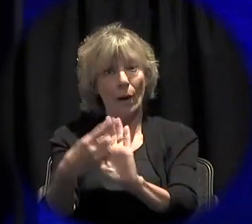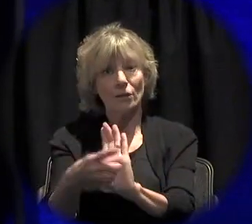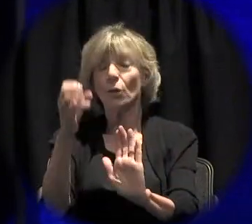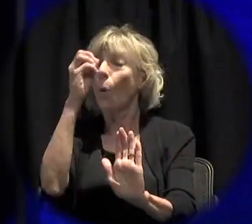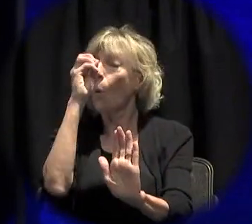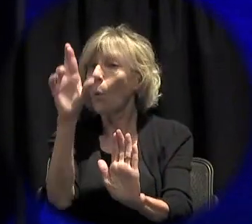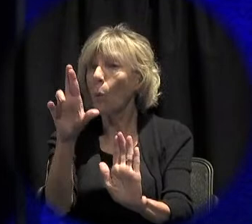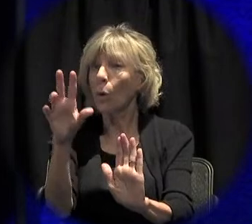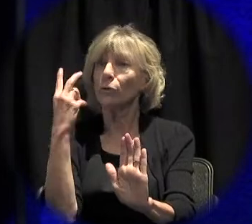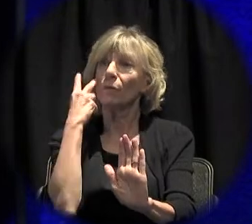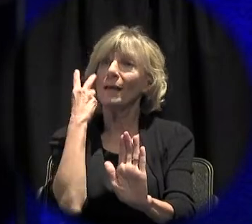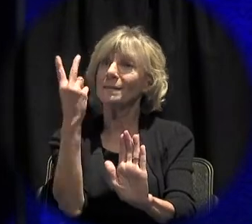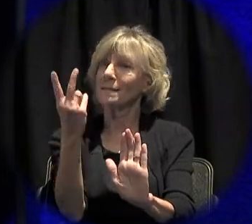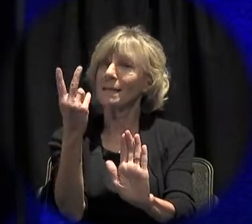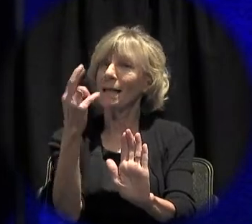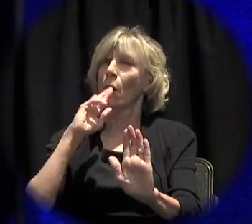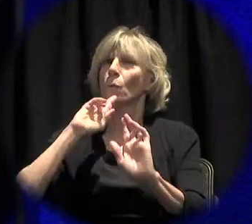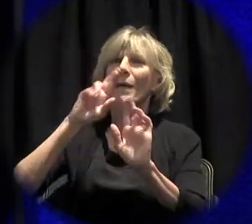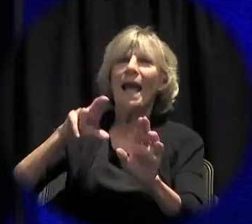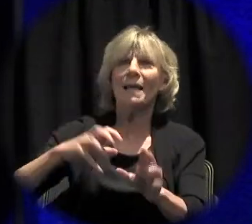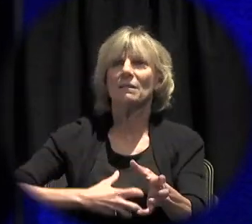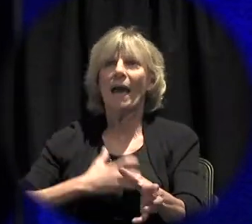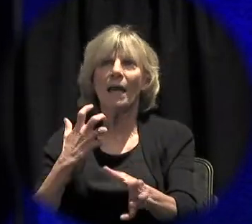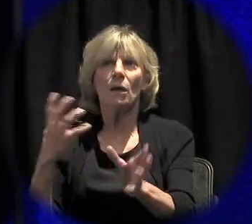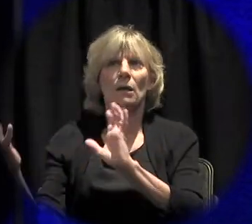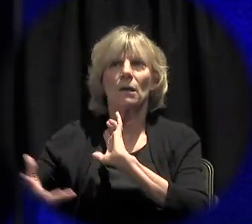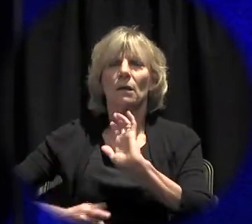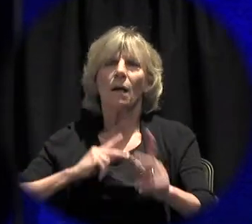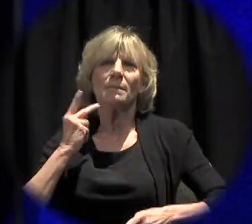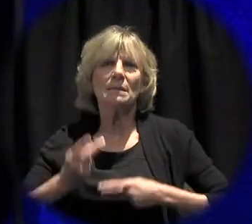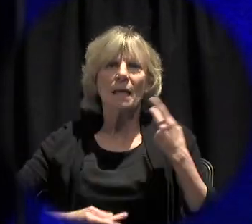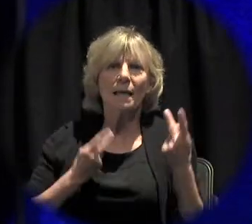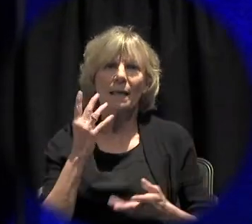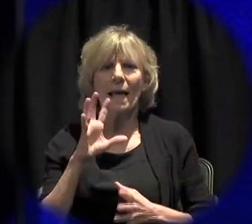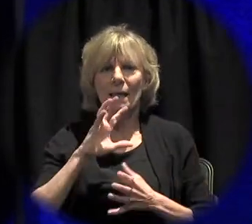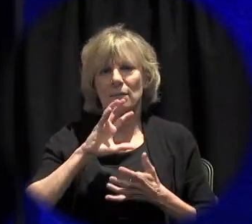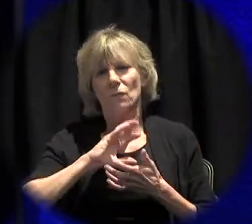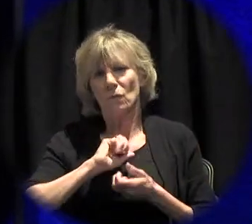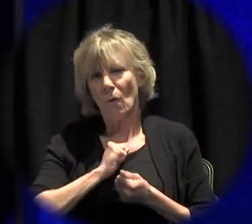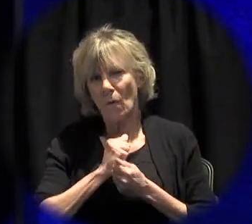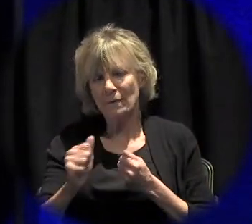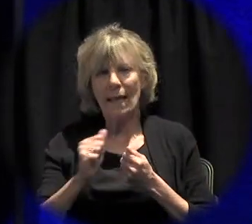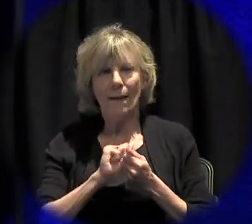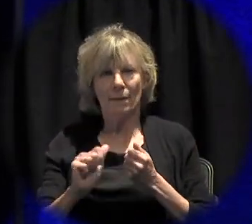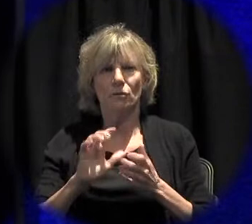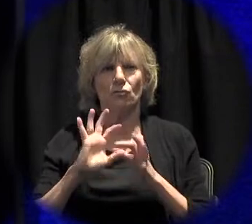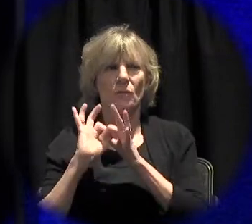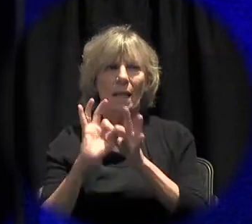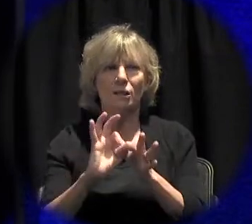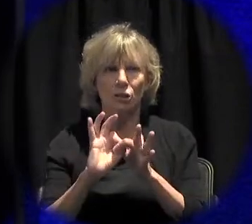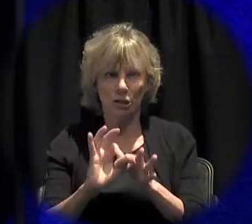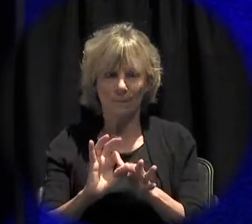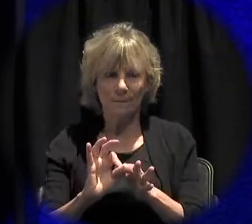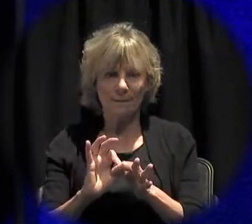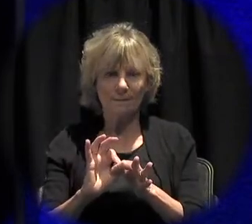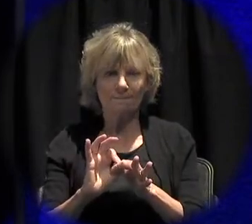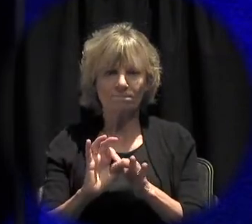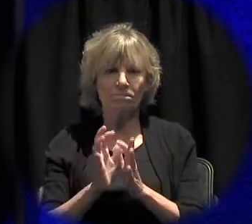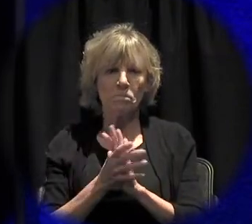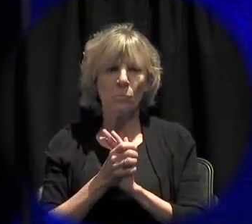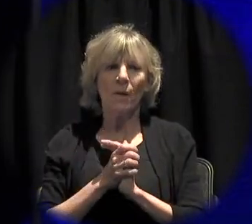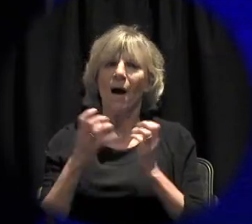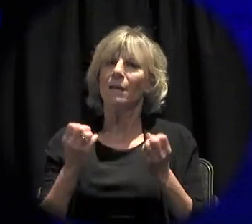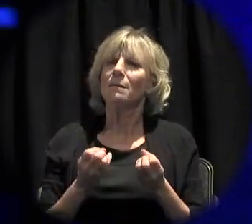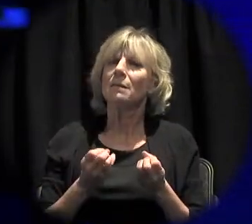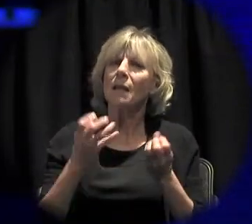see reactive things that can cause damage to the relationship? There are a lot of issues that can cause